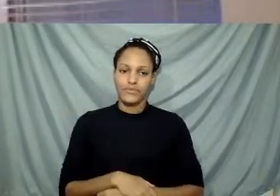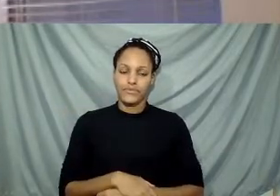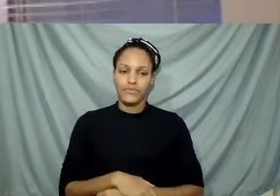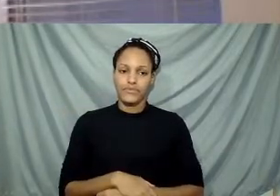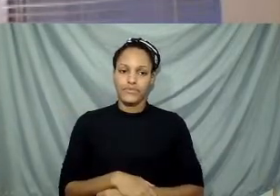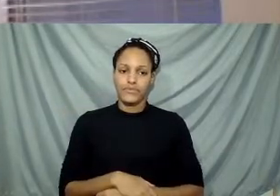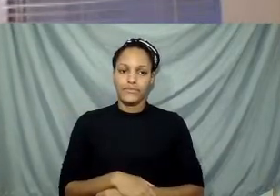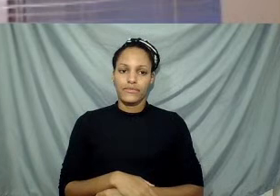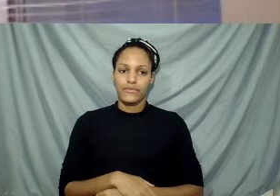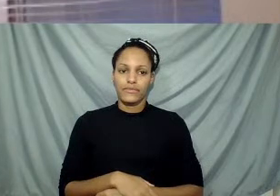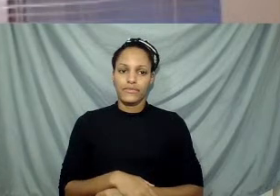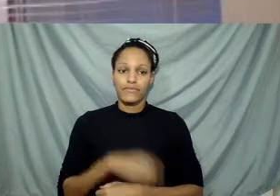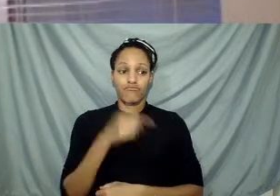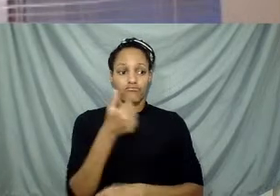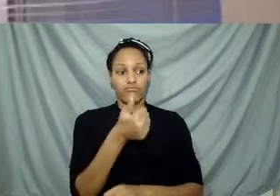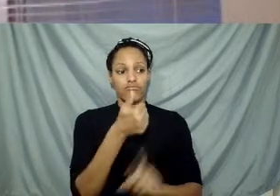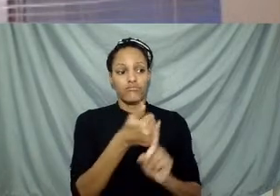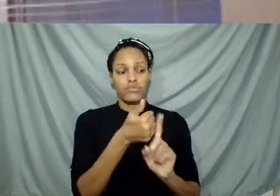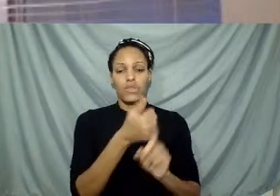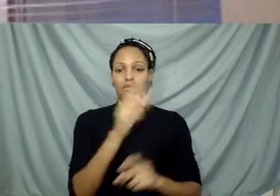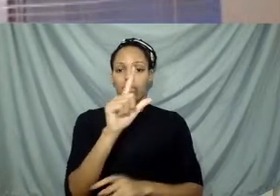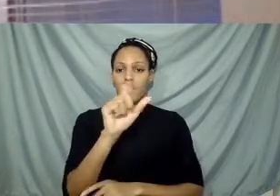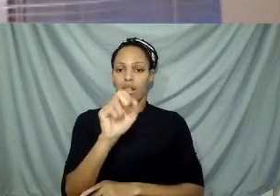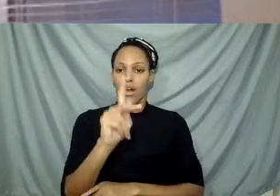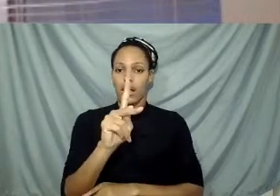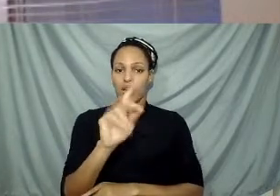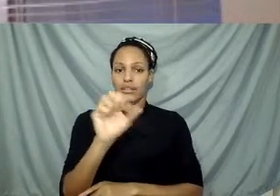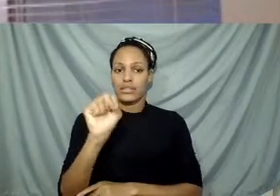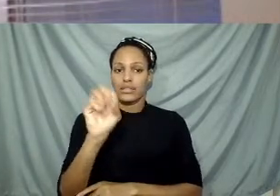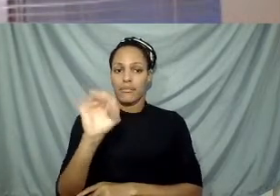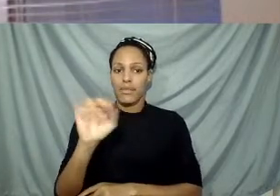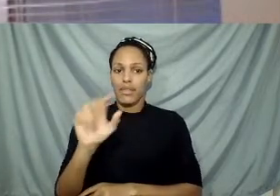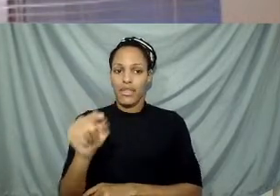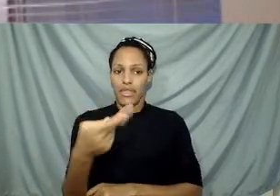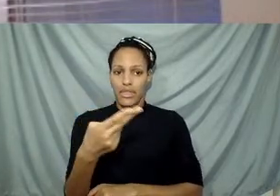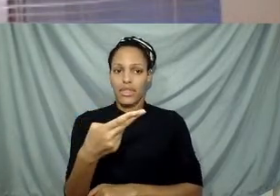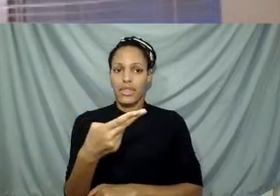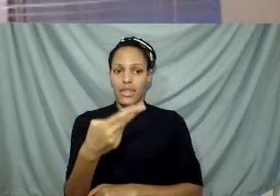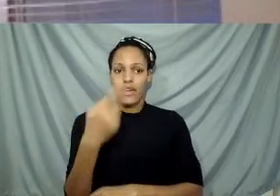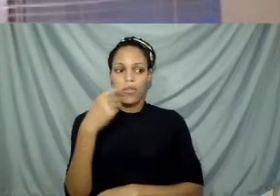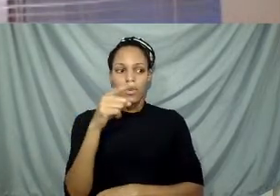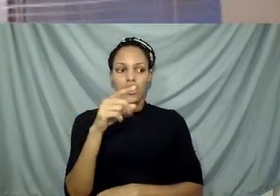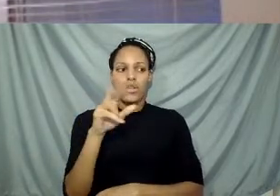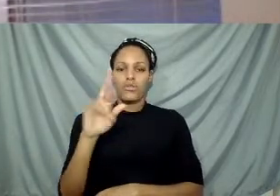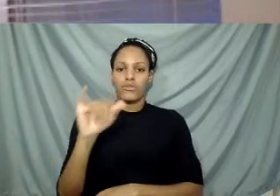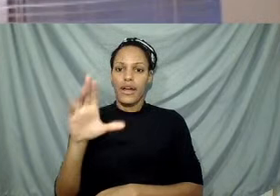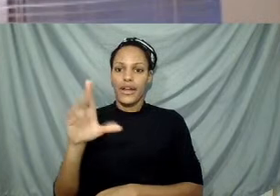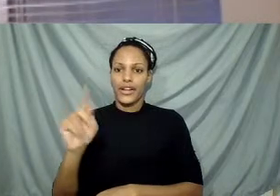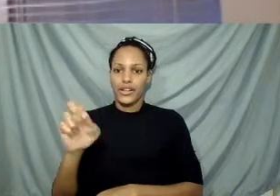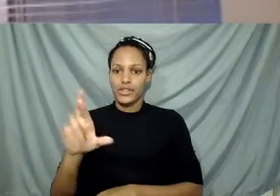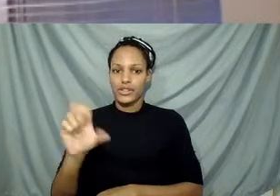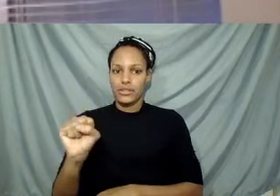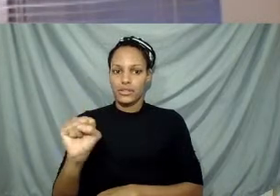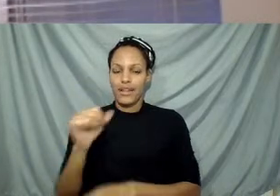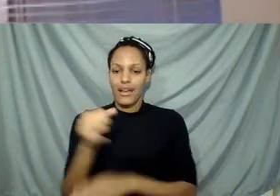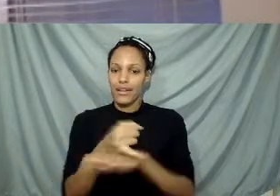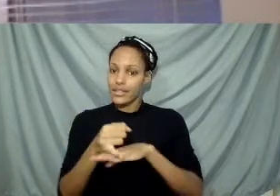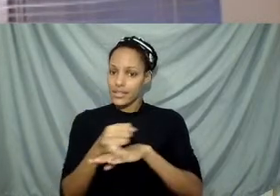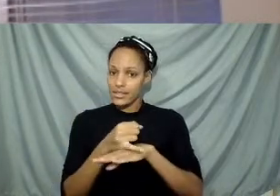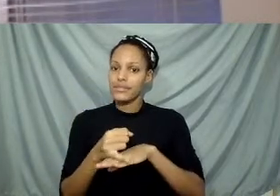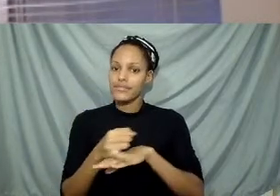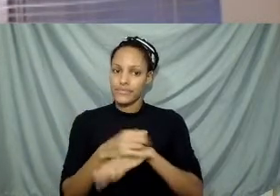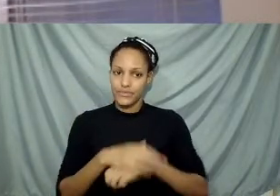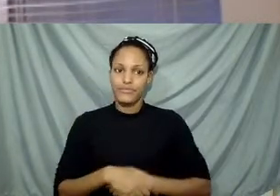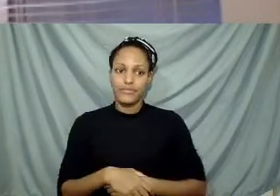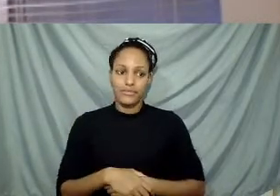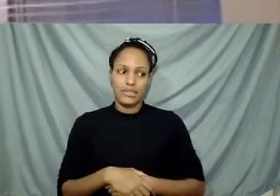was a locksmith for the for Rikers Island. So, and